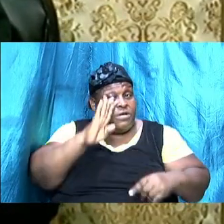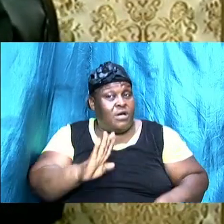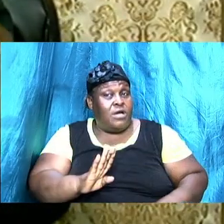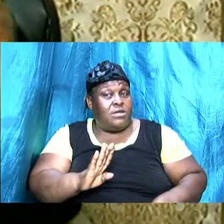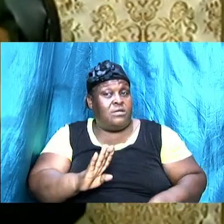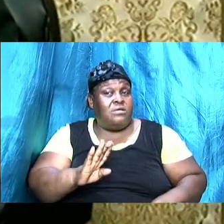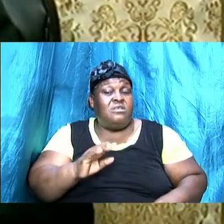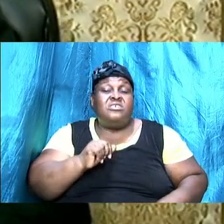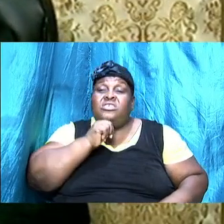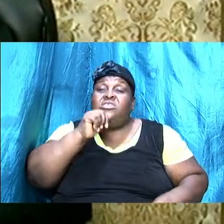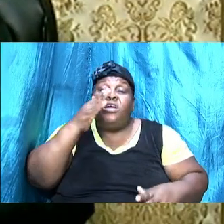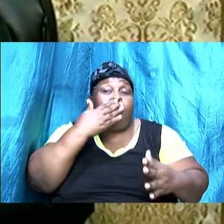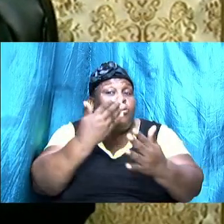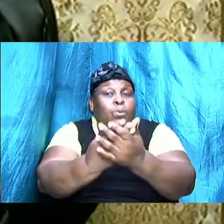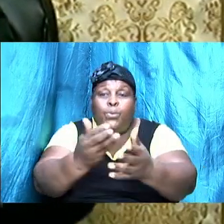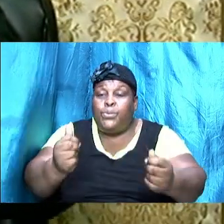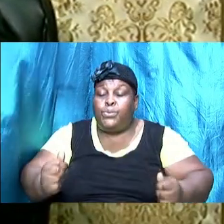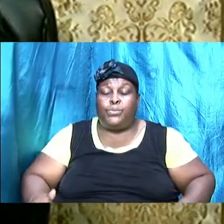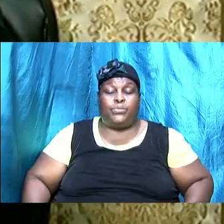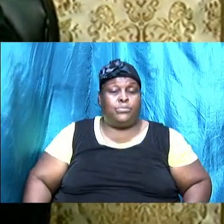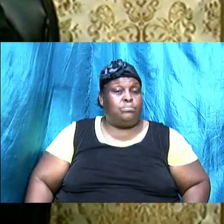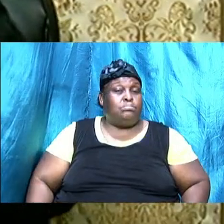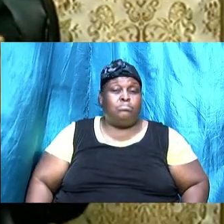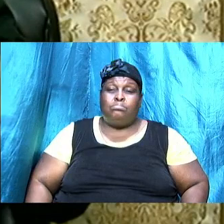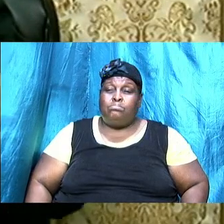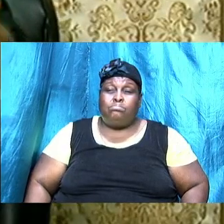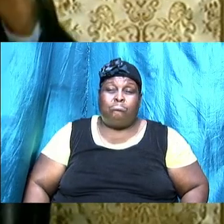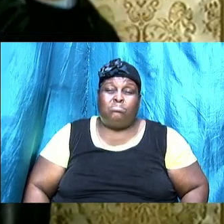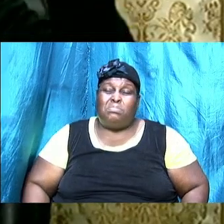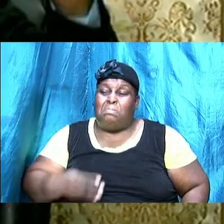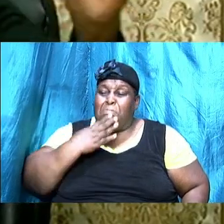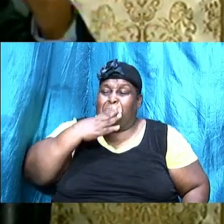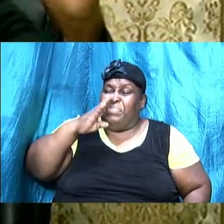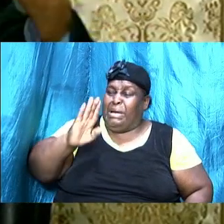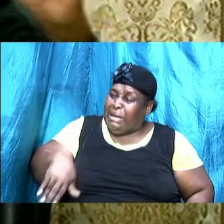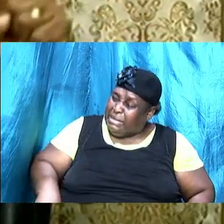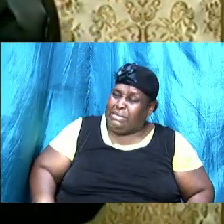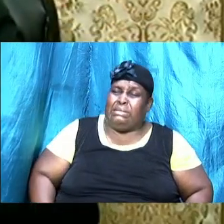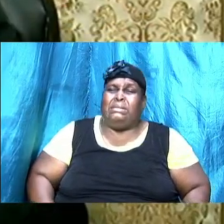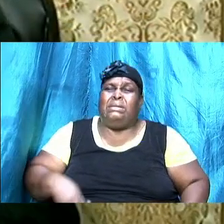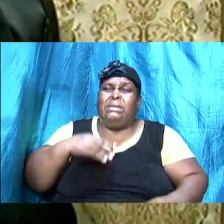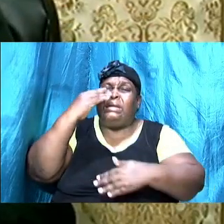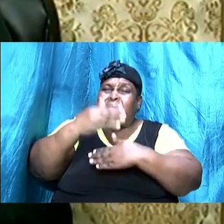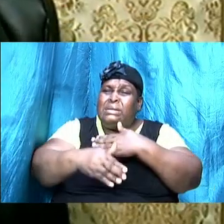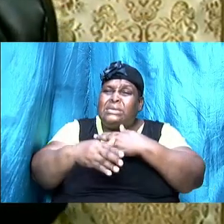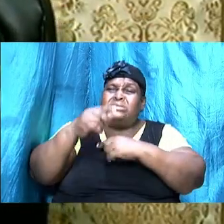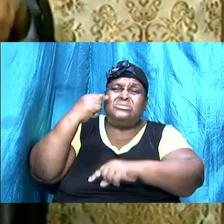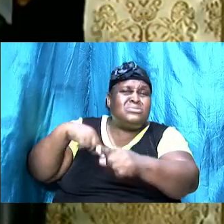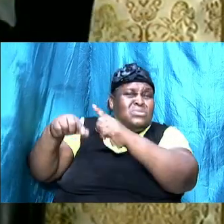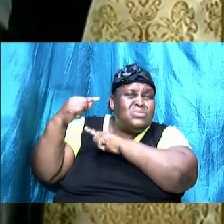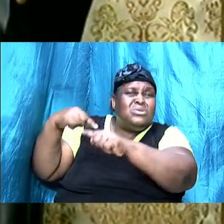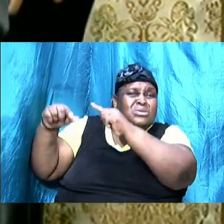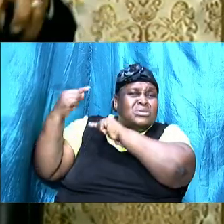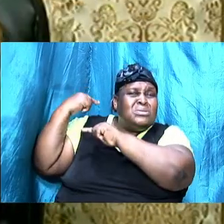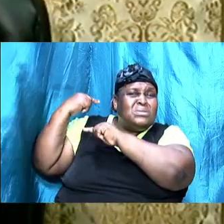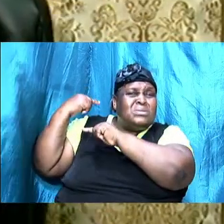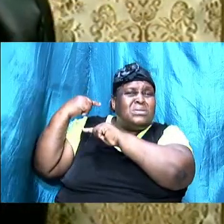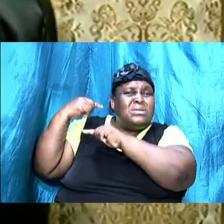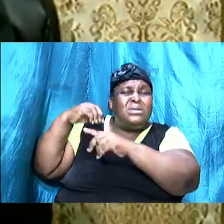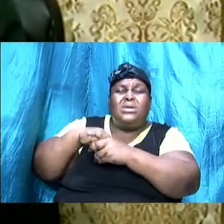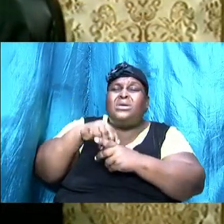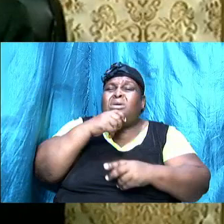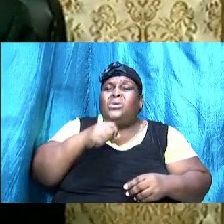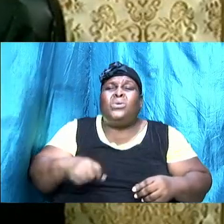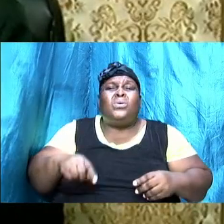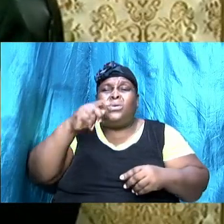That's not good. That is bad. With a next generation. In Old Testament